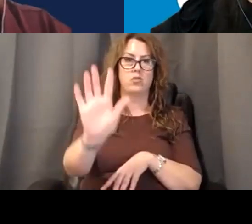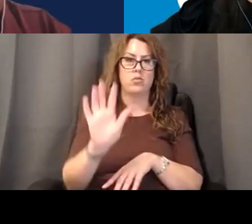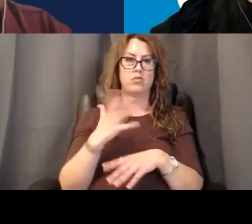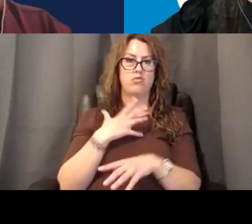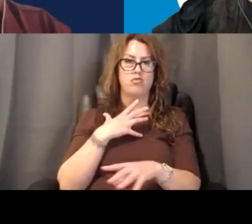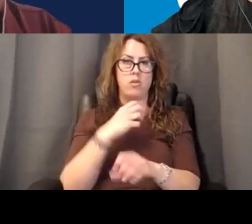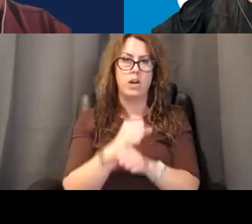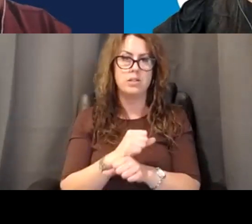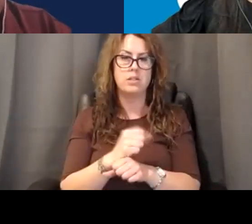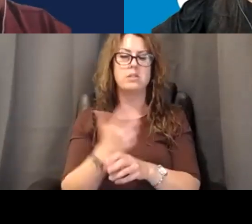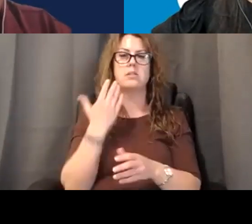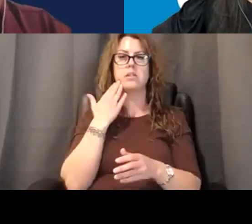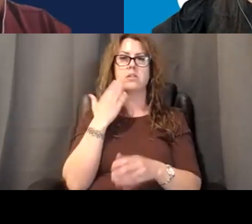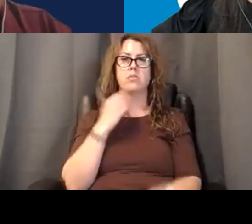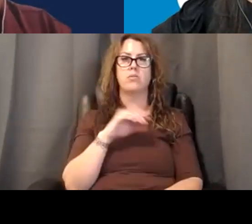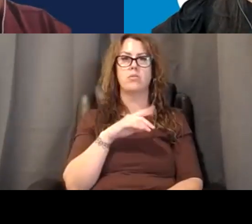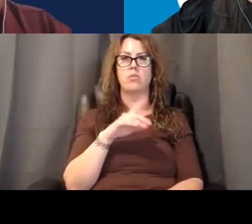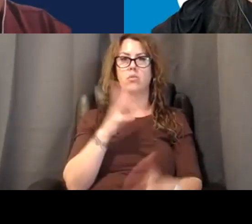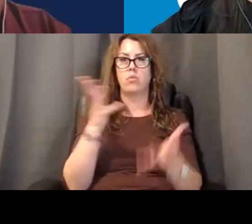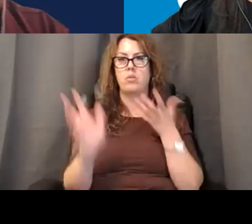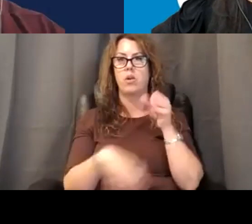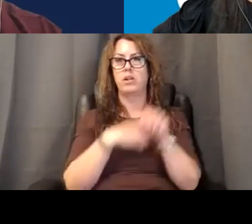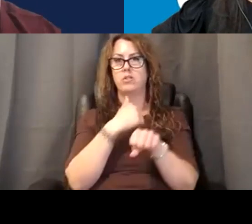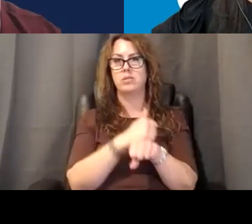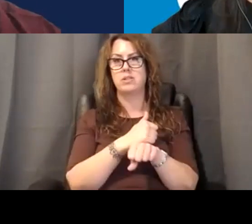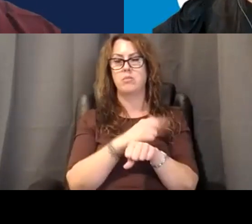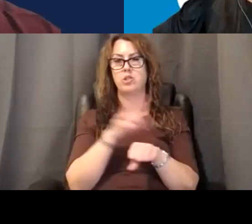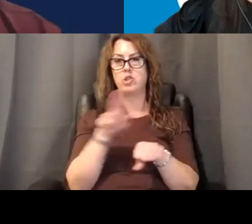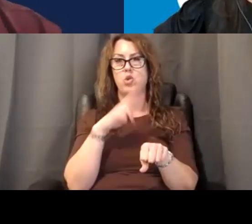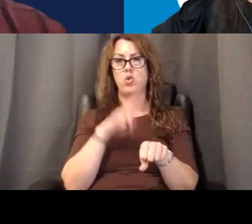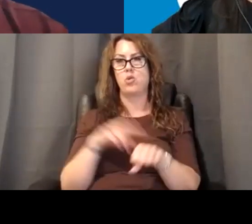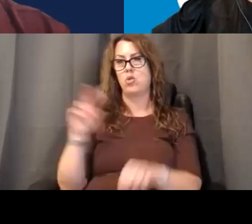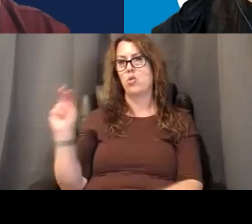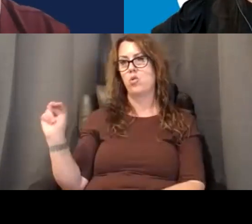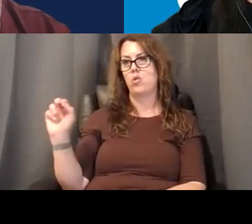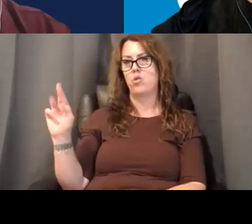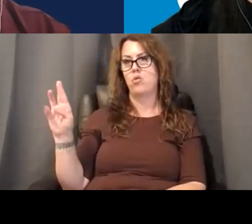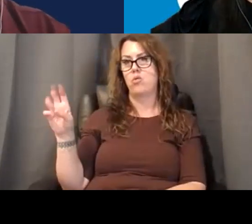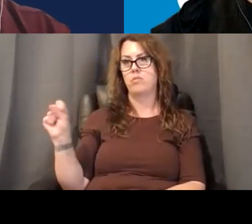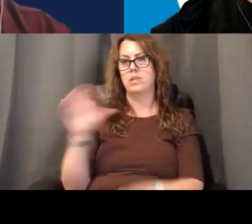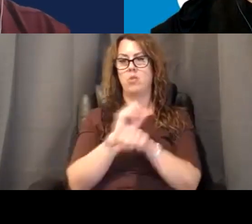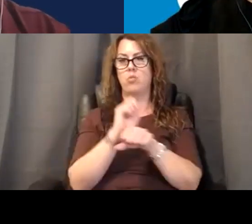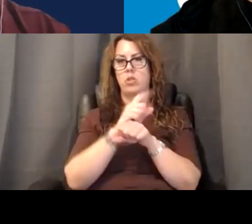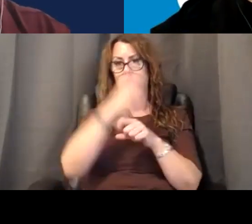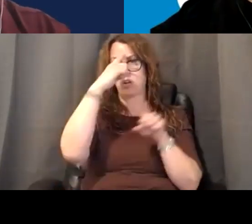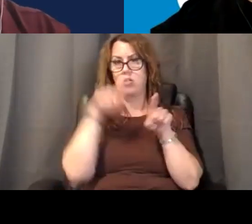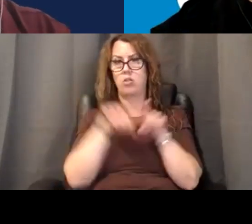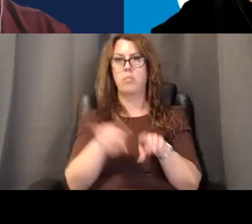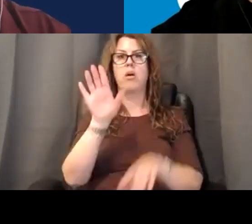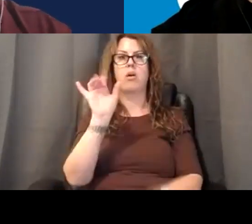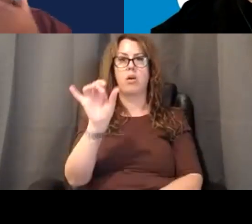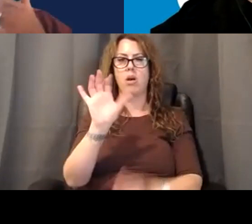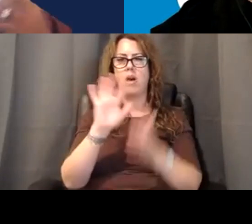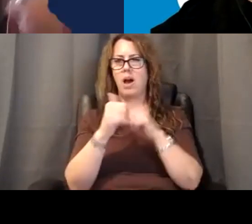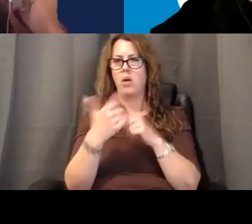how establishing, we like to call them norms and working agreements. How are we going to address conflict? If you say something that actually really offends me,